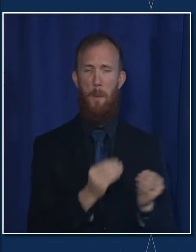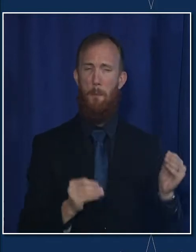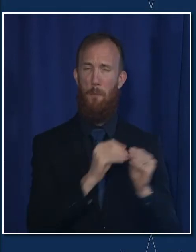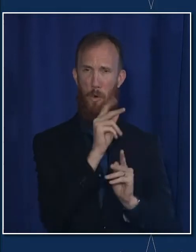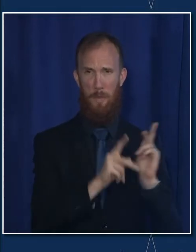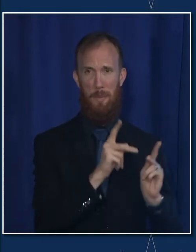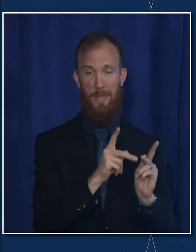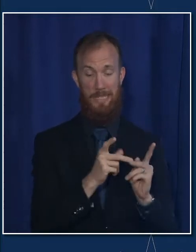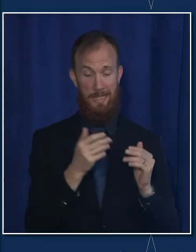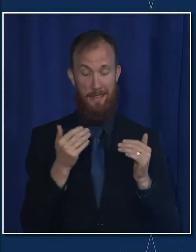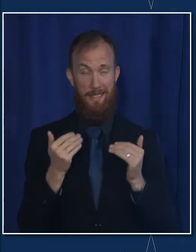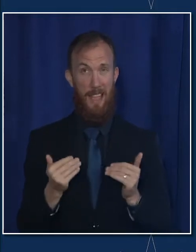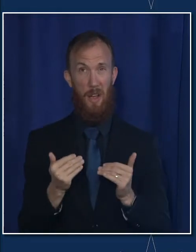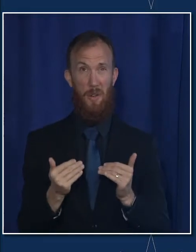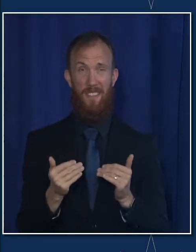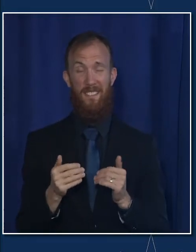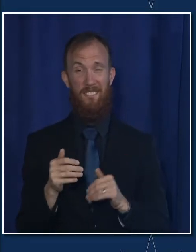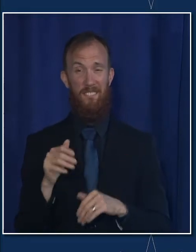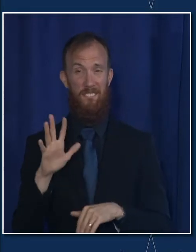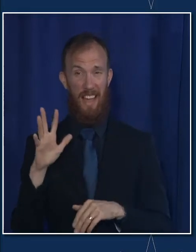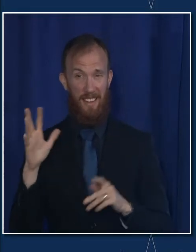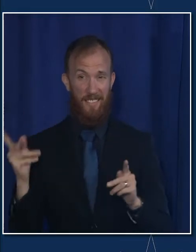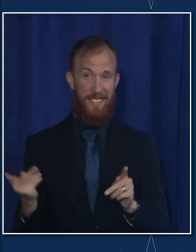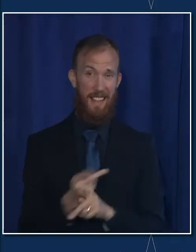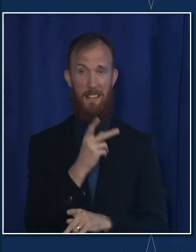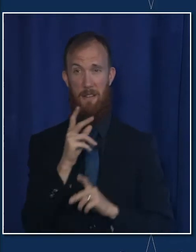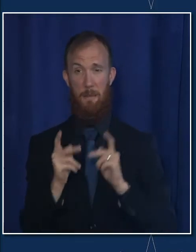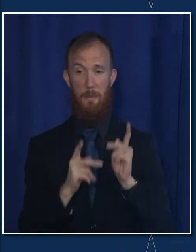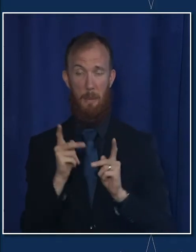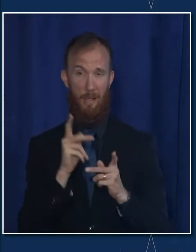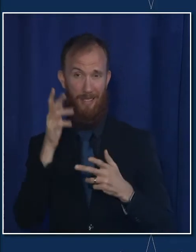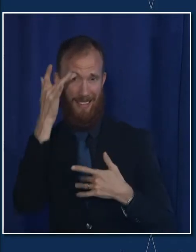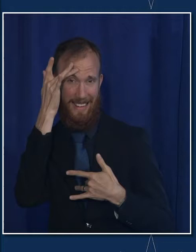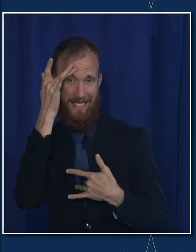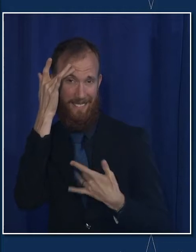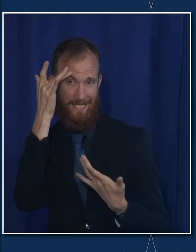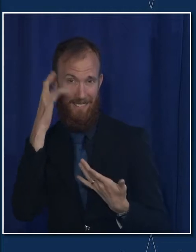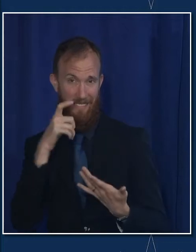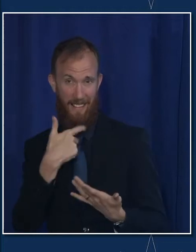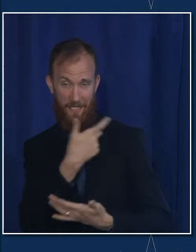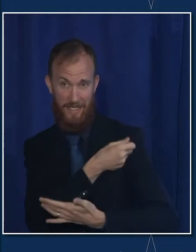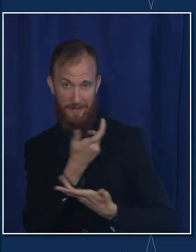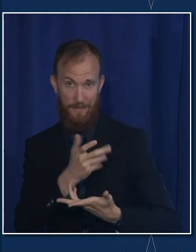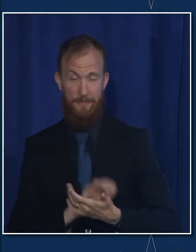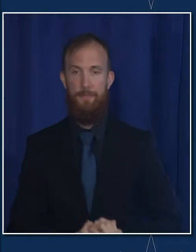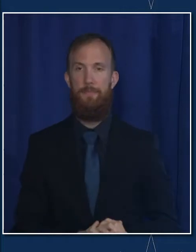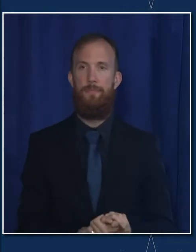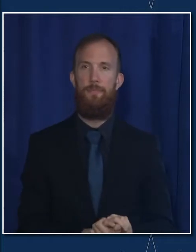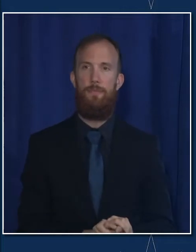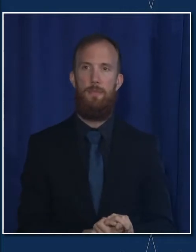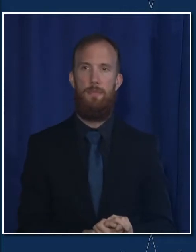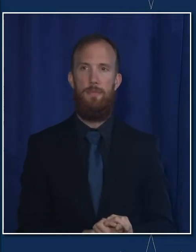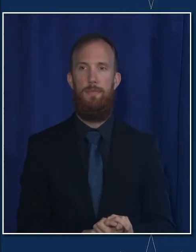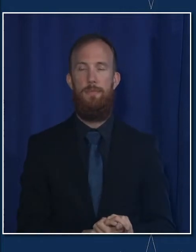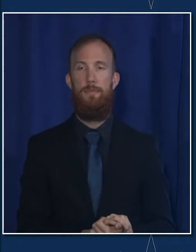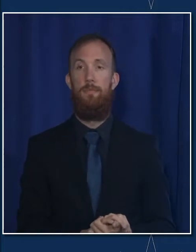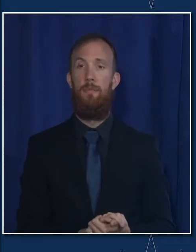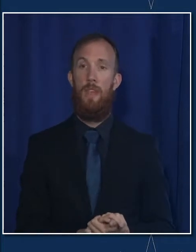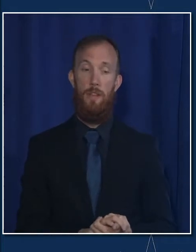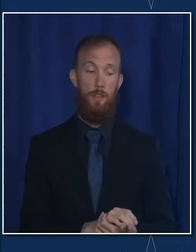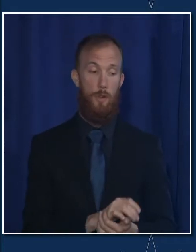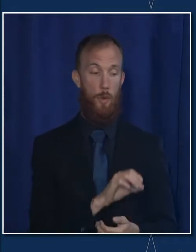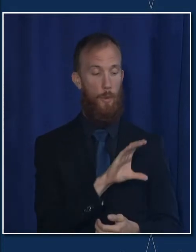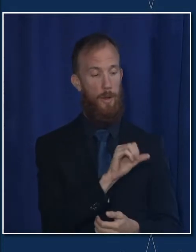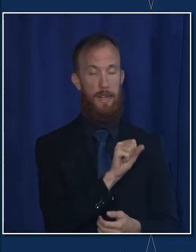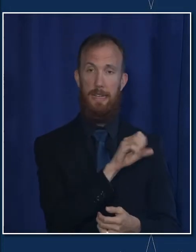times as likely to be hospitalized with COVID if you're unvaccinated versus fully vaccinated. And whereas the cases